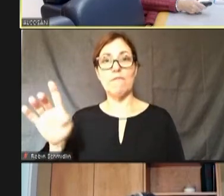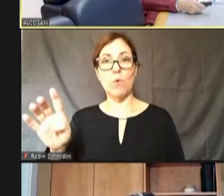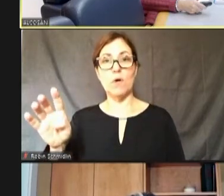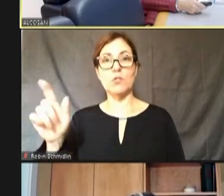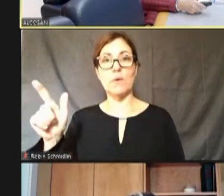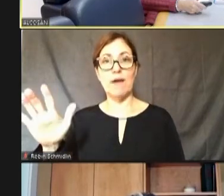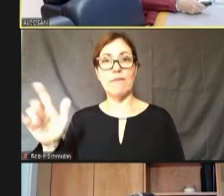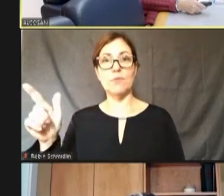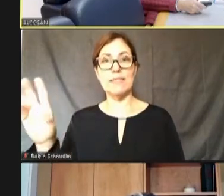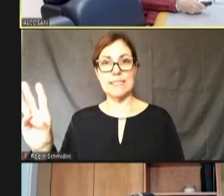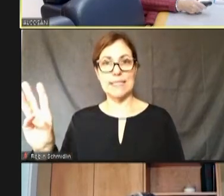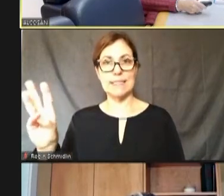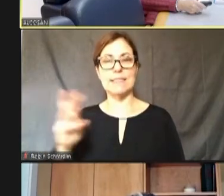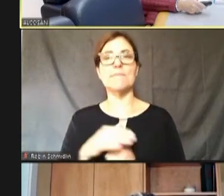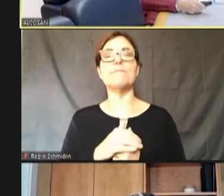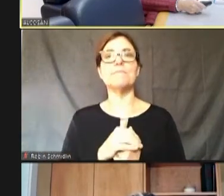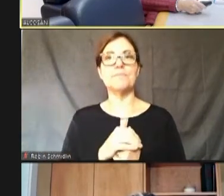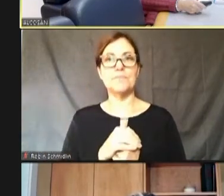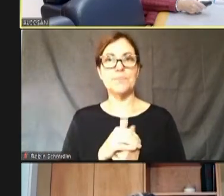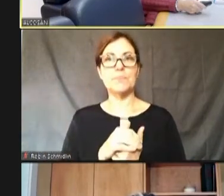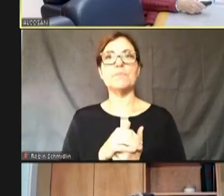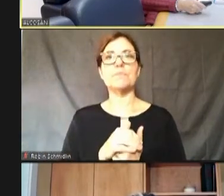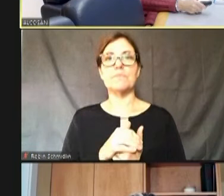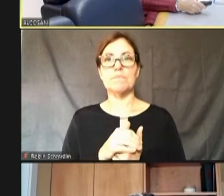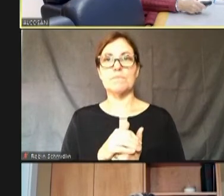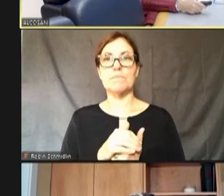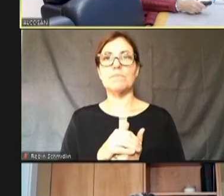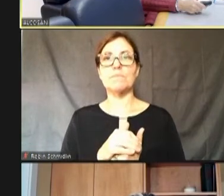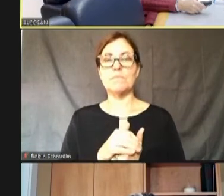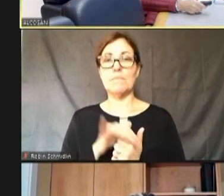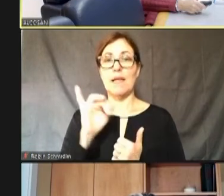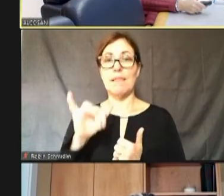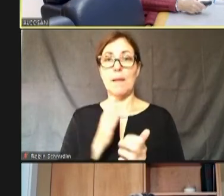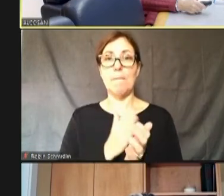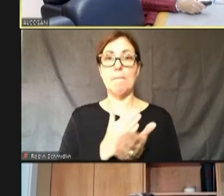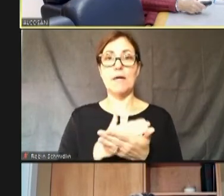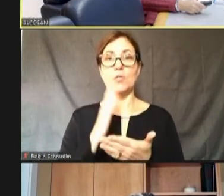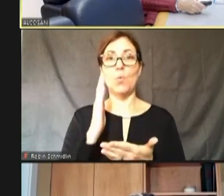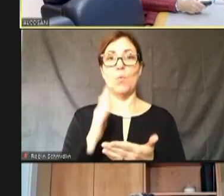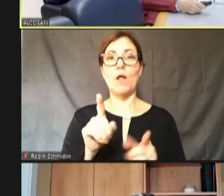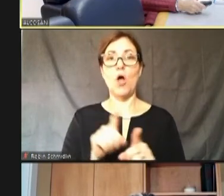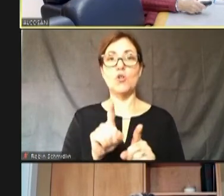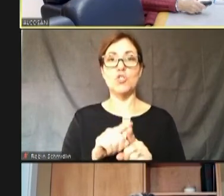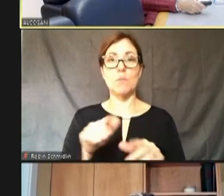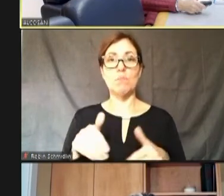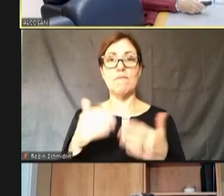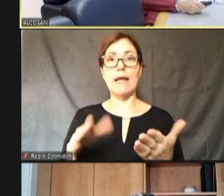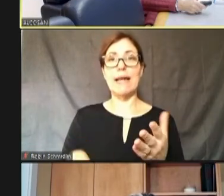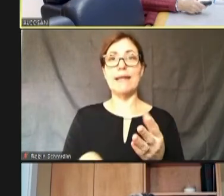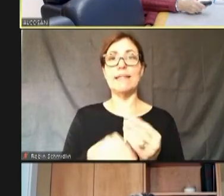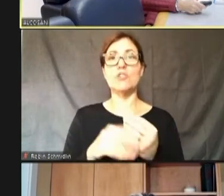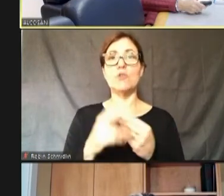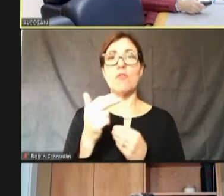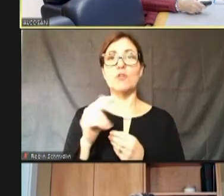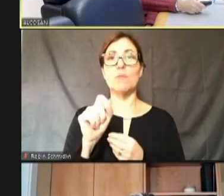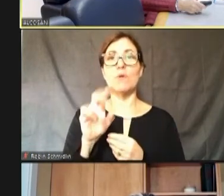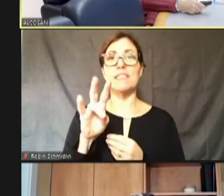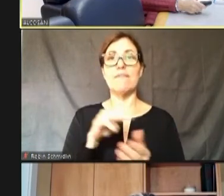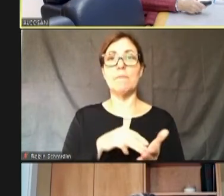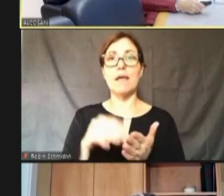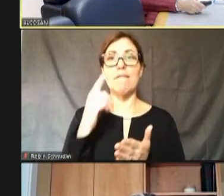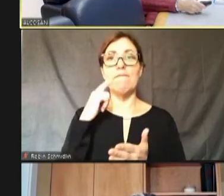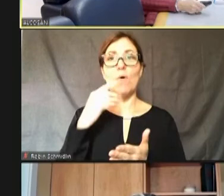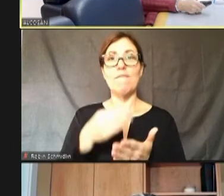and 26. This budget will also provide an additional $13.7 million for funding for